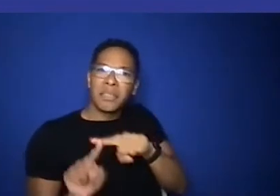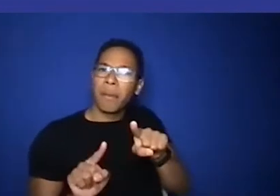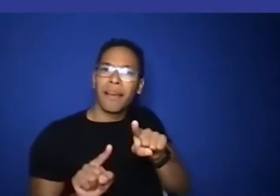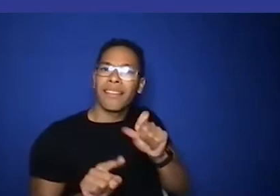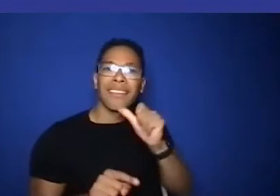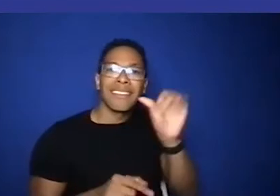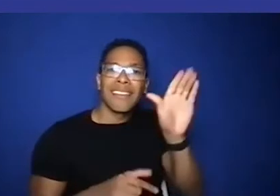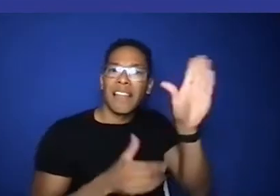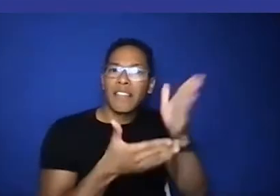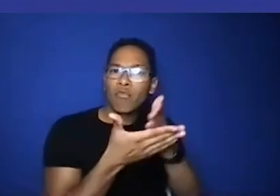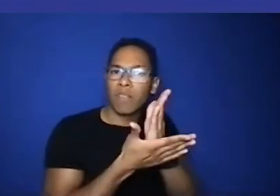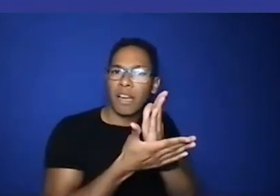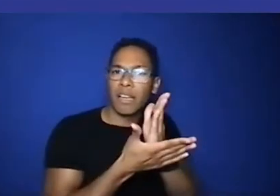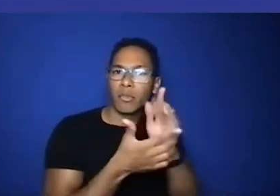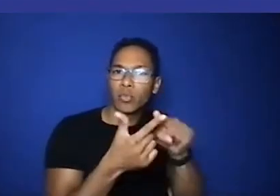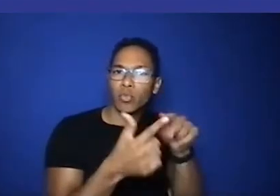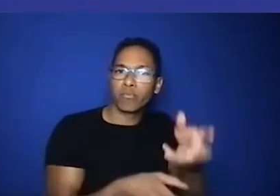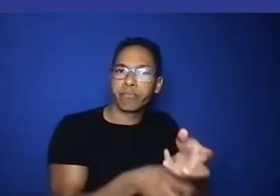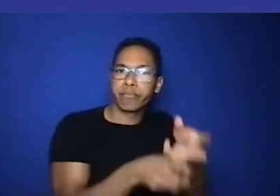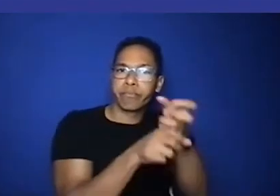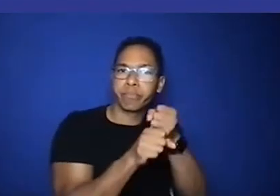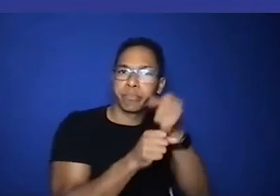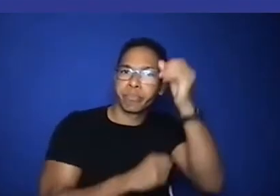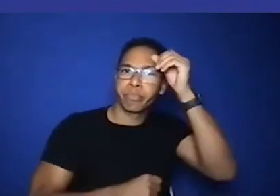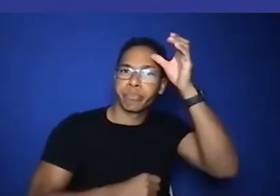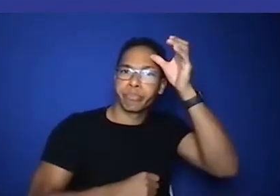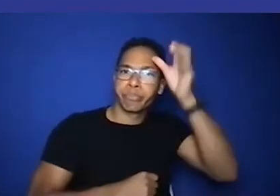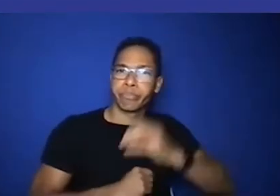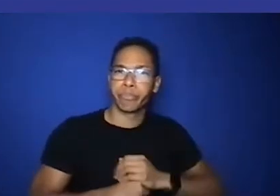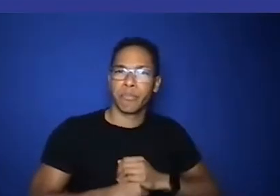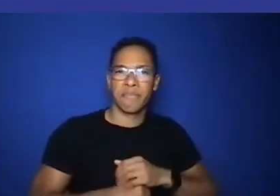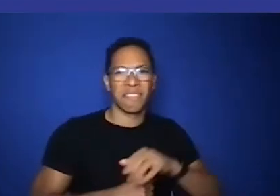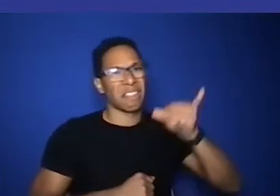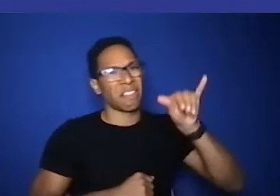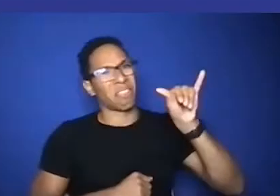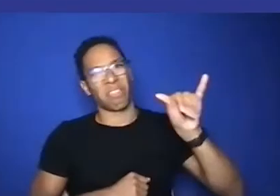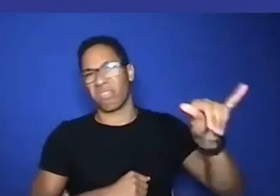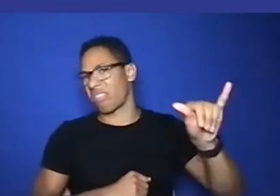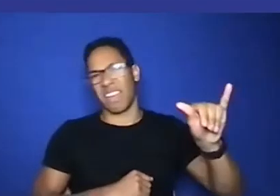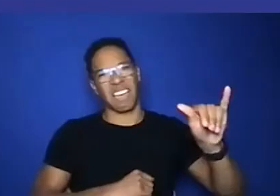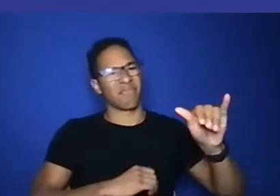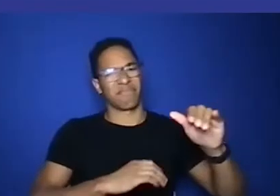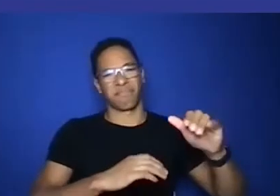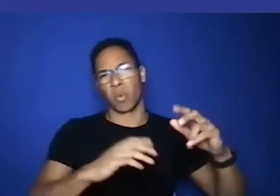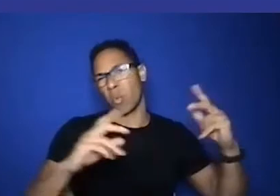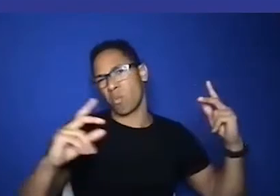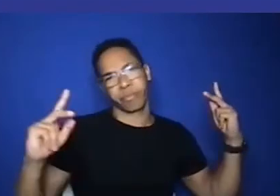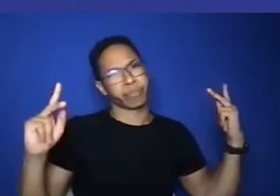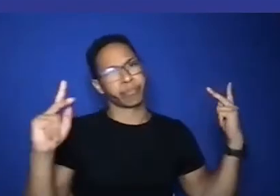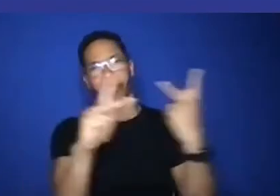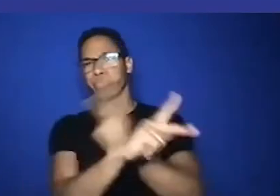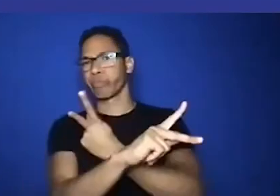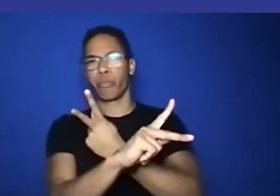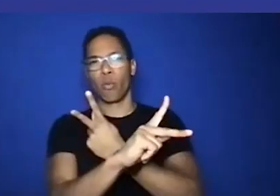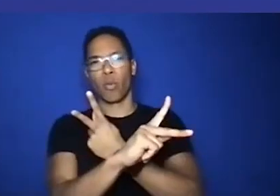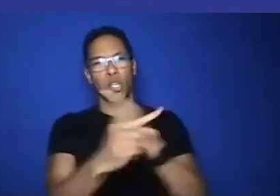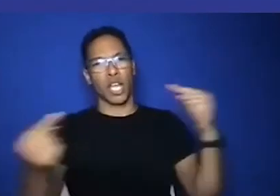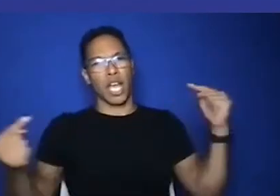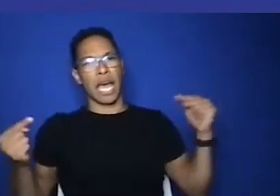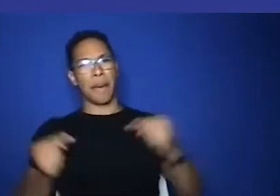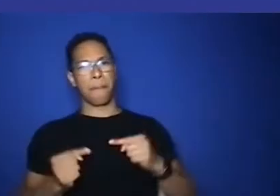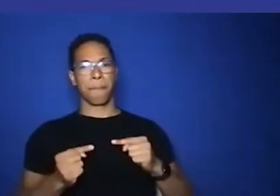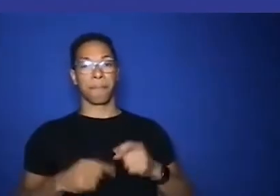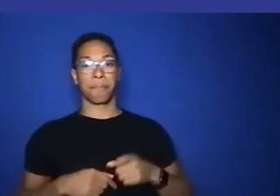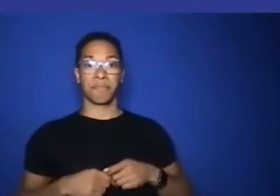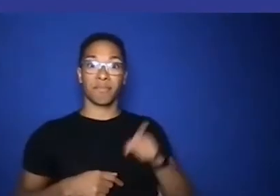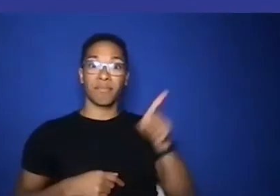And that, I think, is almost like an ultimate settler colonial act, is to take even our blood,